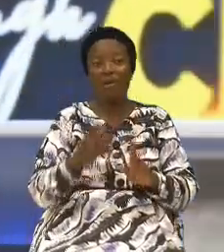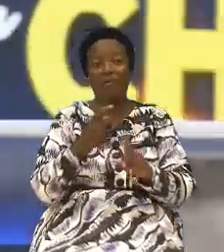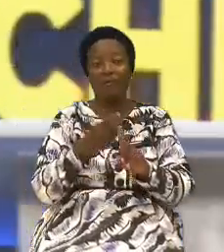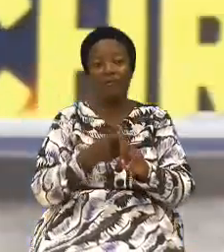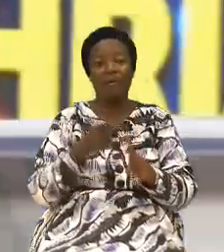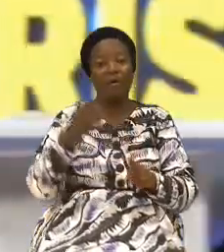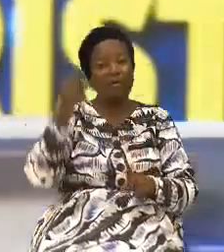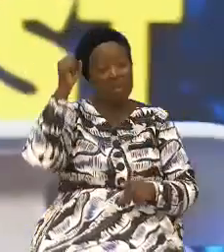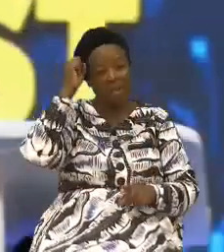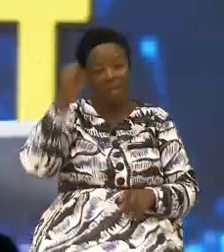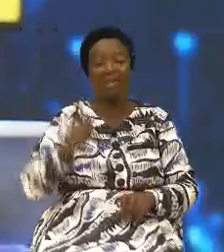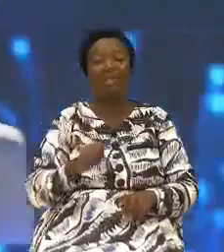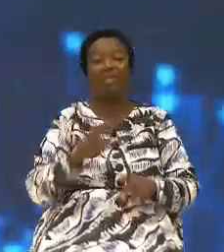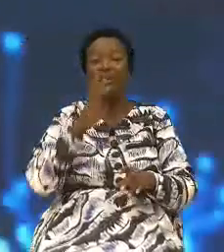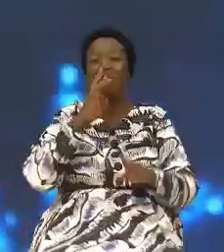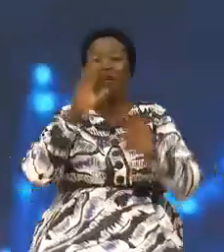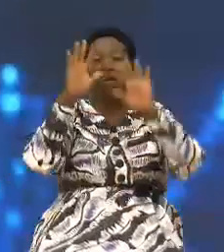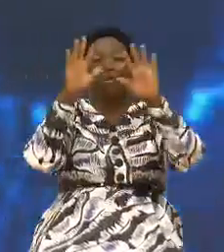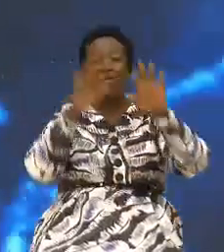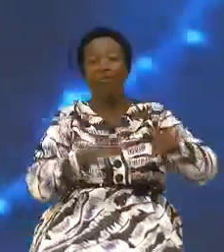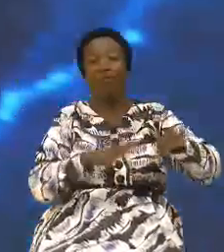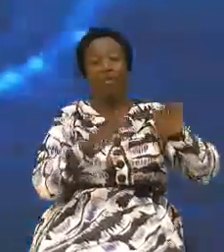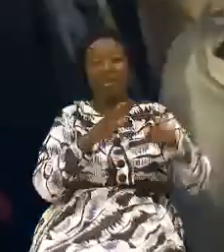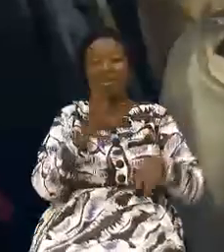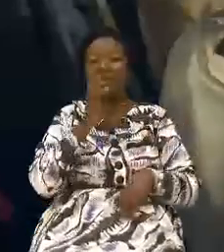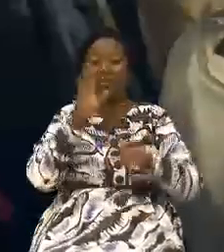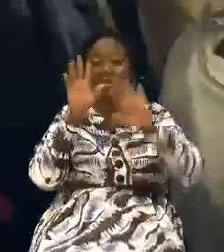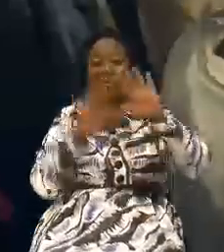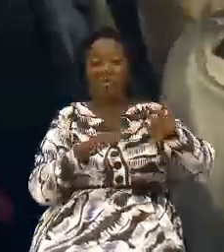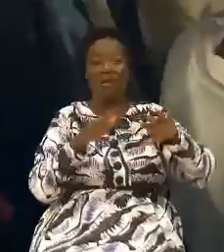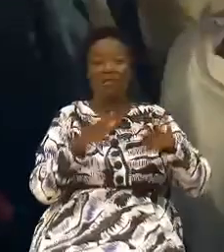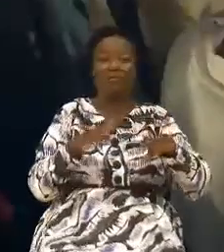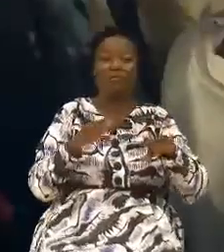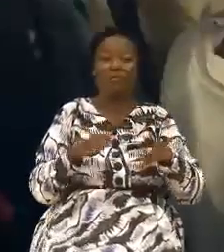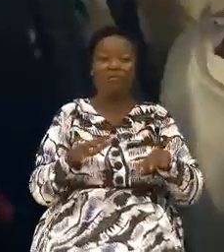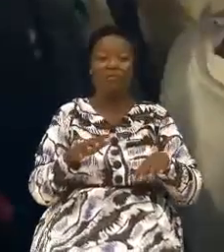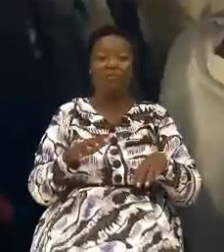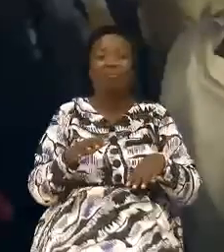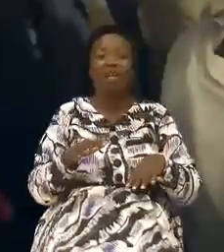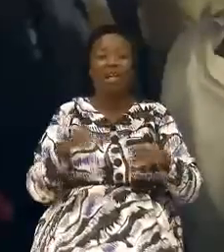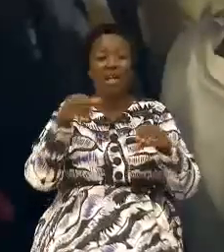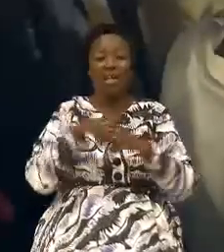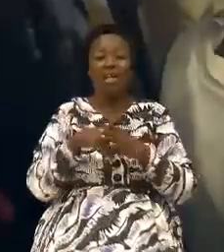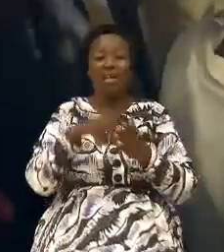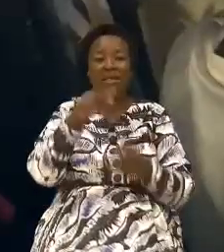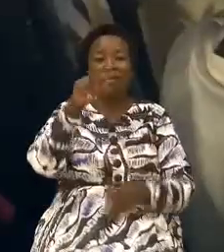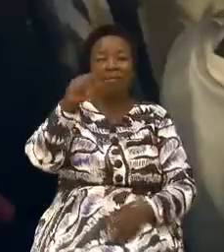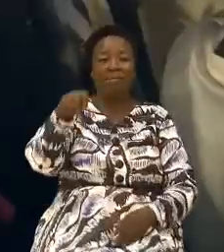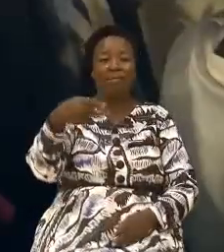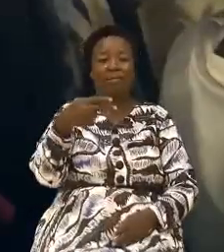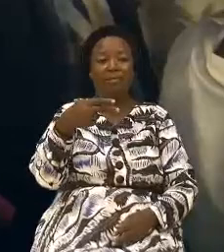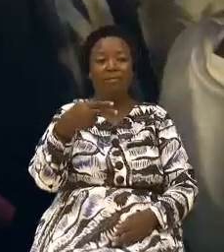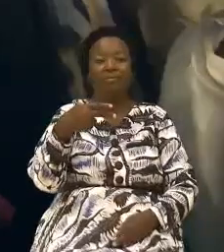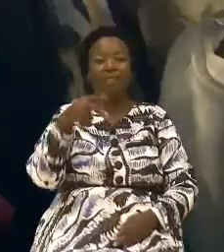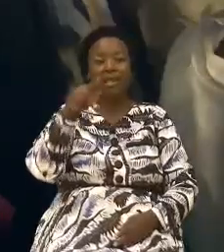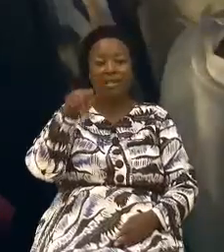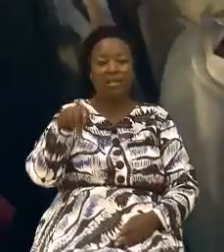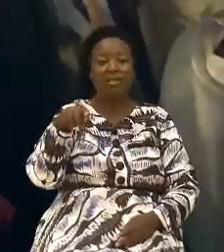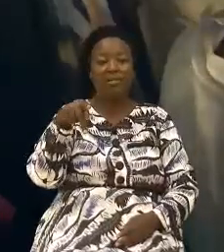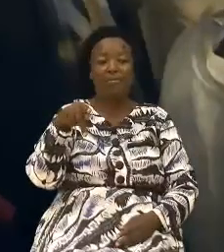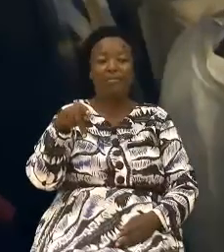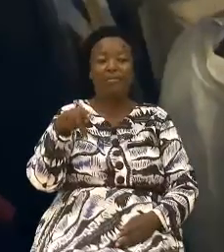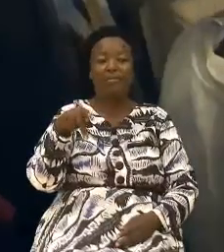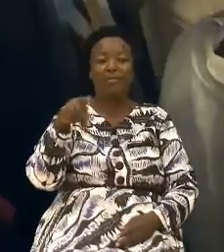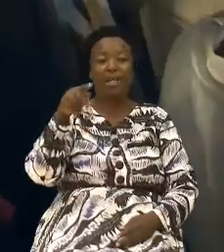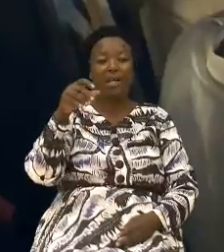In Psalm 72, I'm reading from verse 6. He shall come down